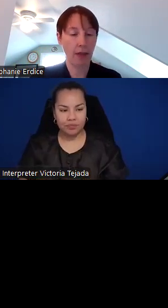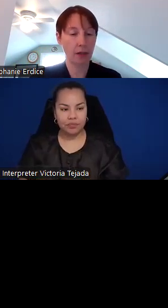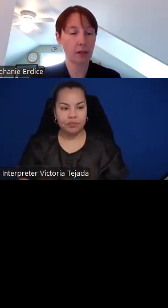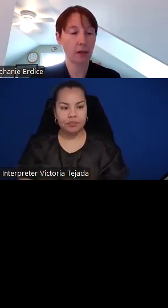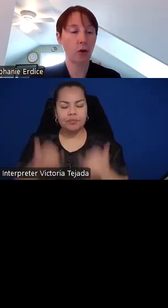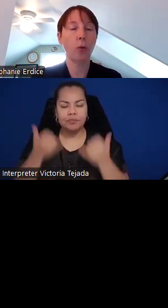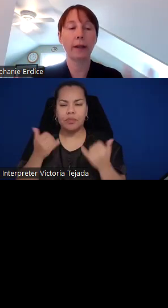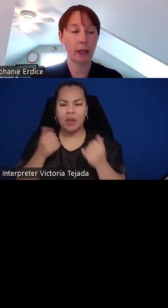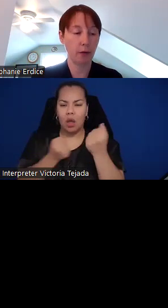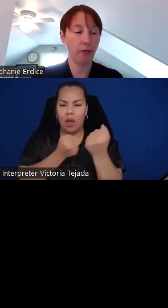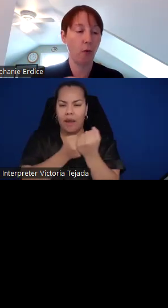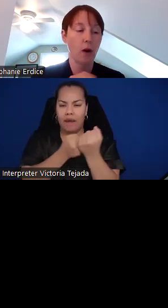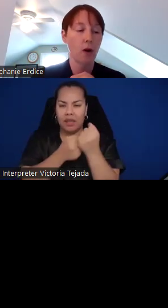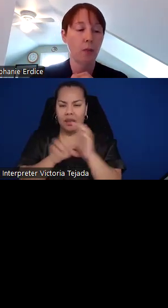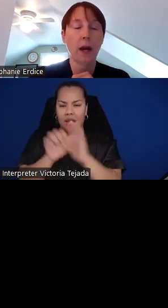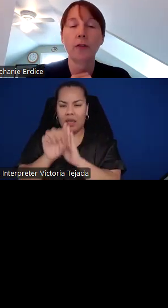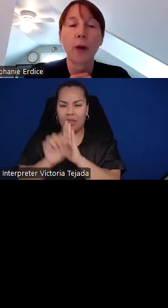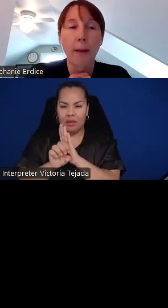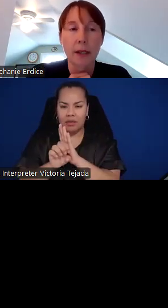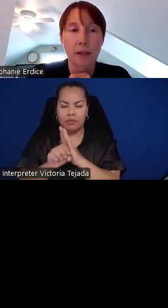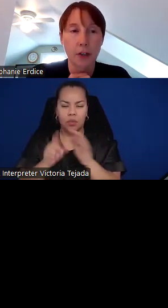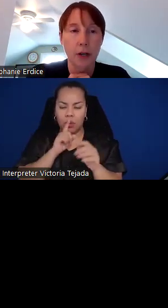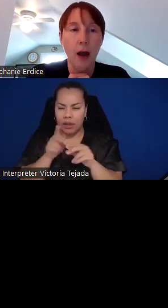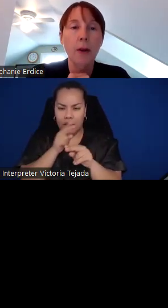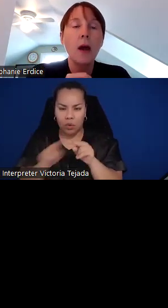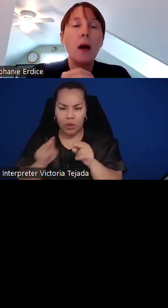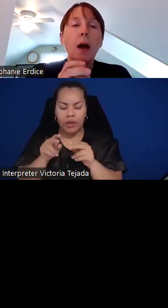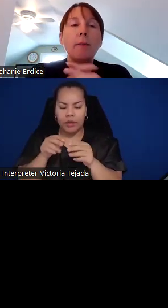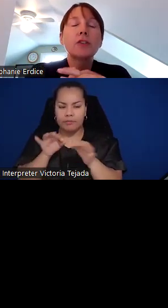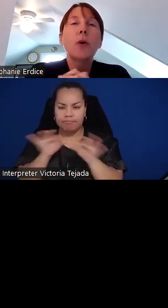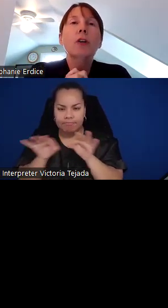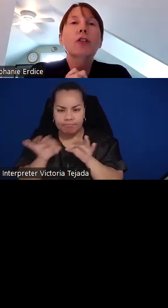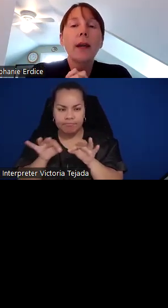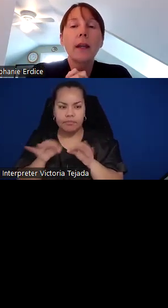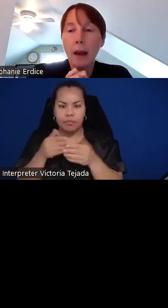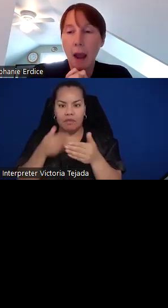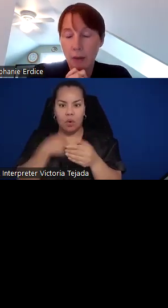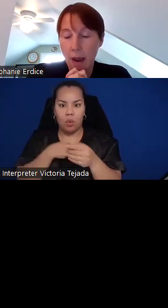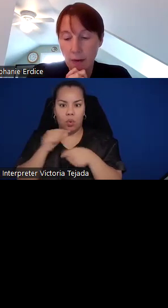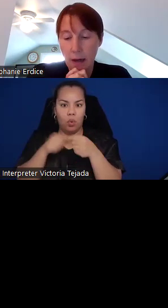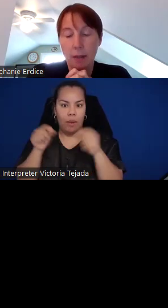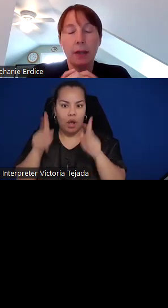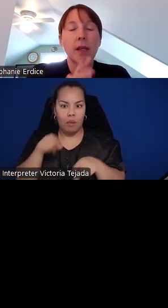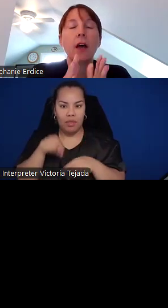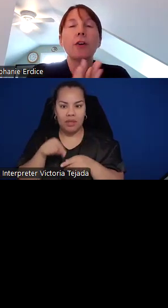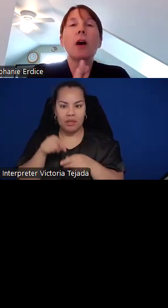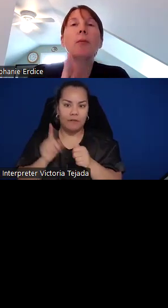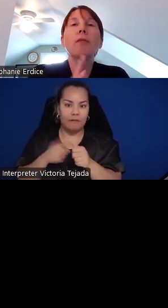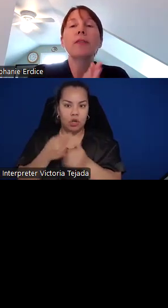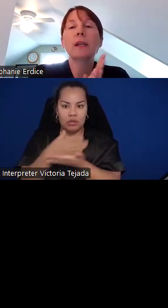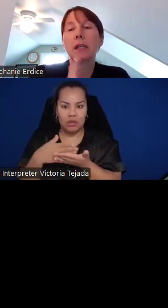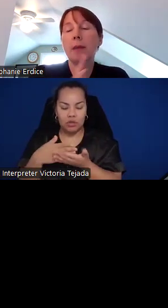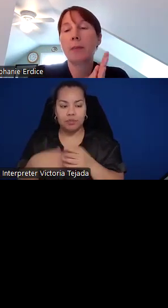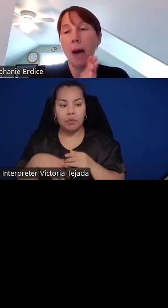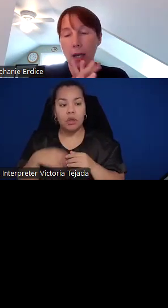advocate ethics quickly before we kind of wrap this section up. But so when we're talking about advocate ethics, there are a